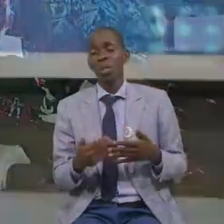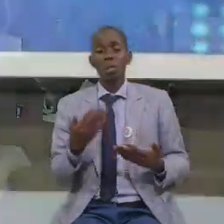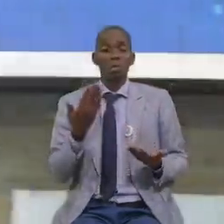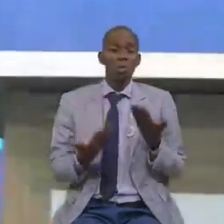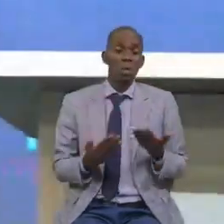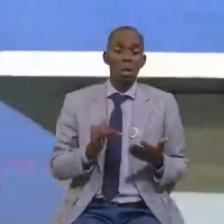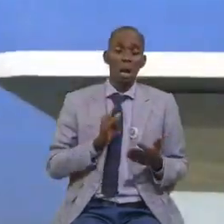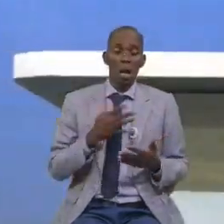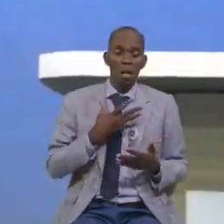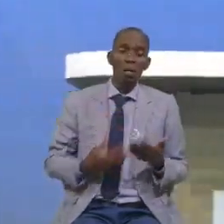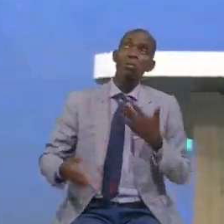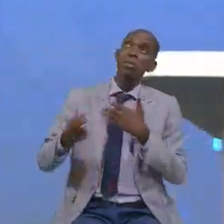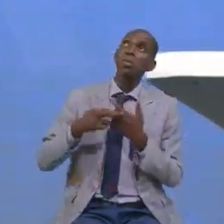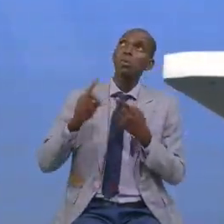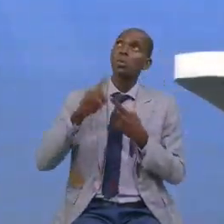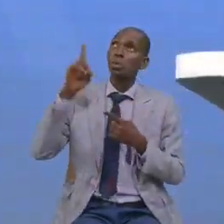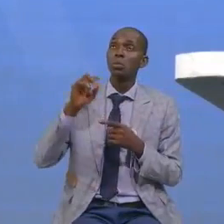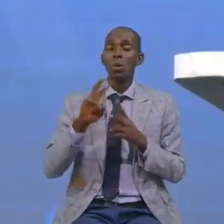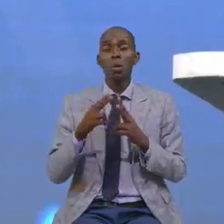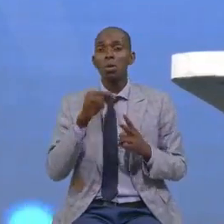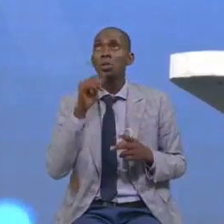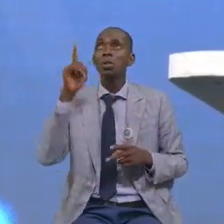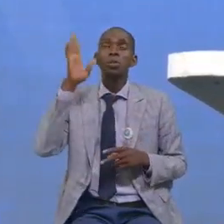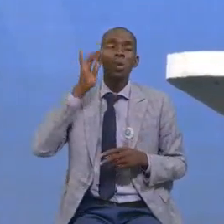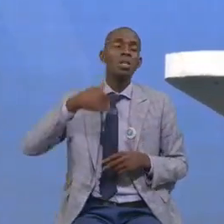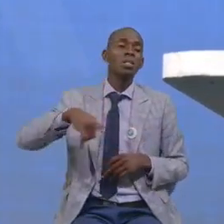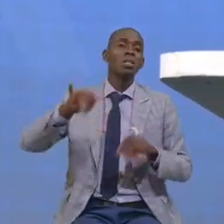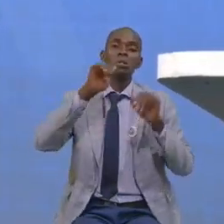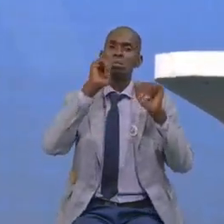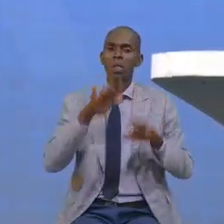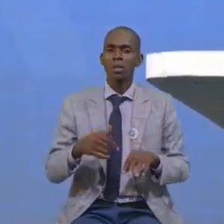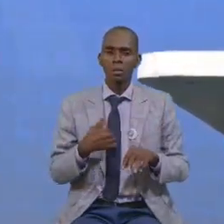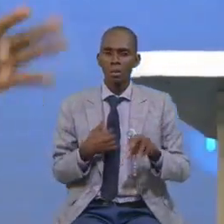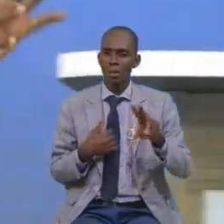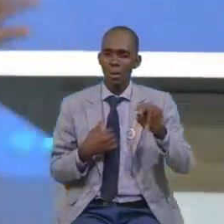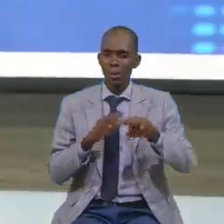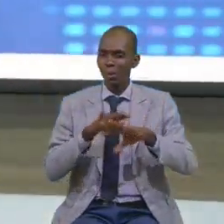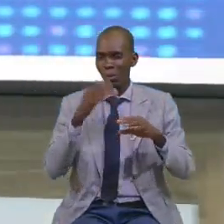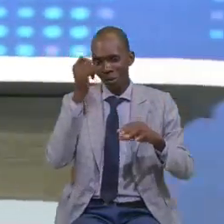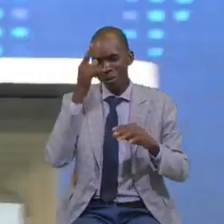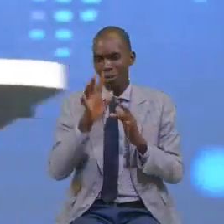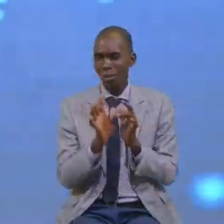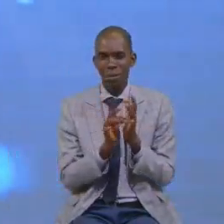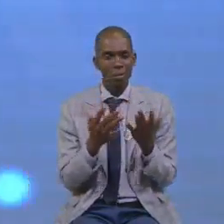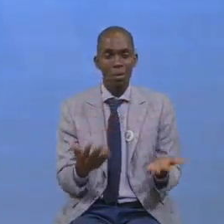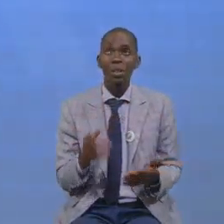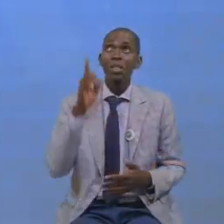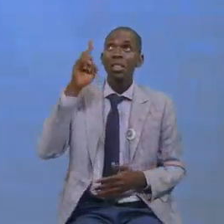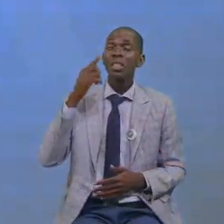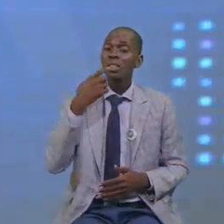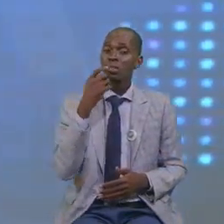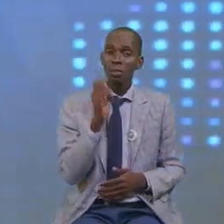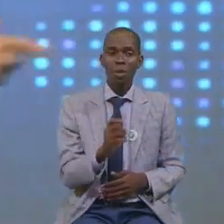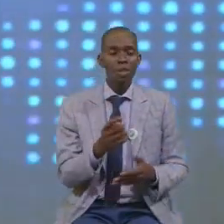not to the Lord, he will bless me. You don't know the scripture. It says, return unto